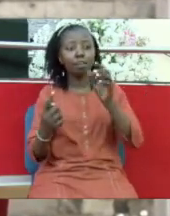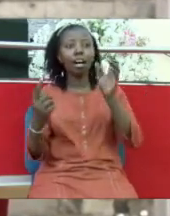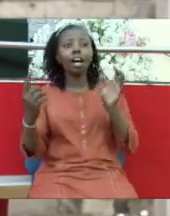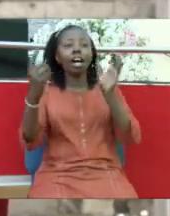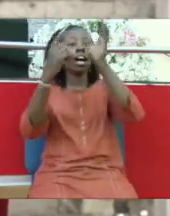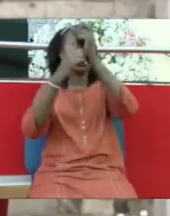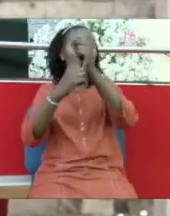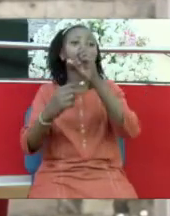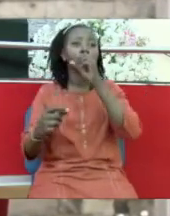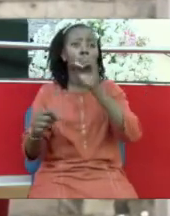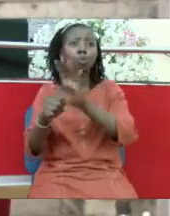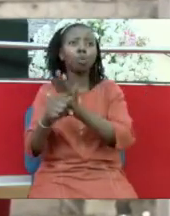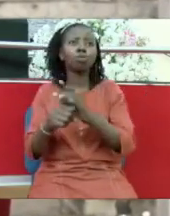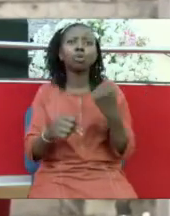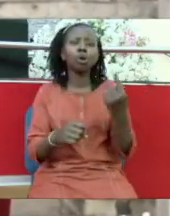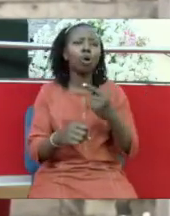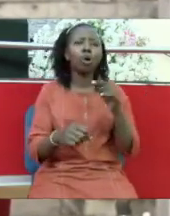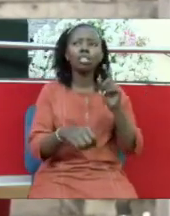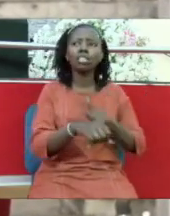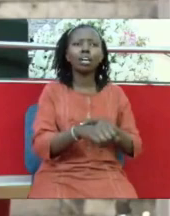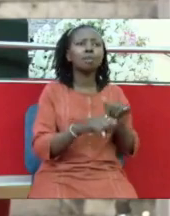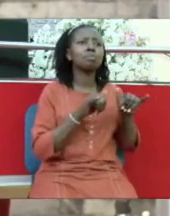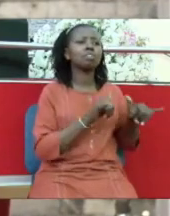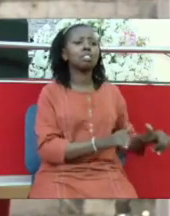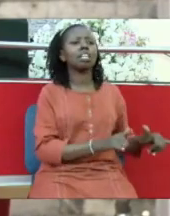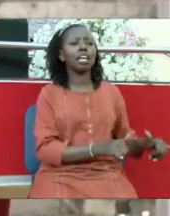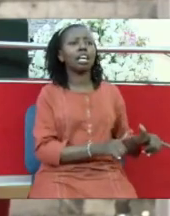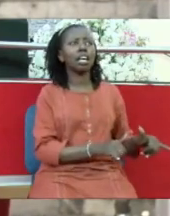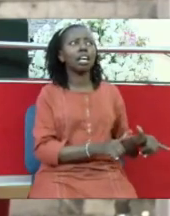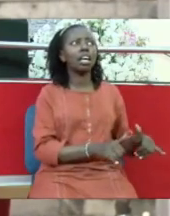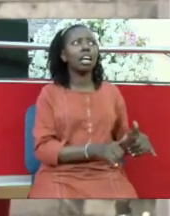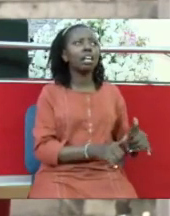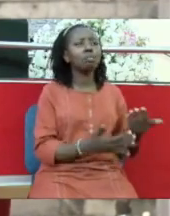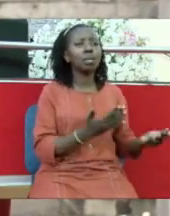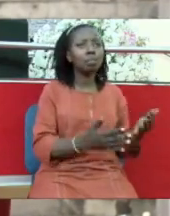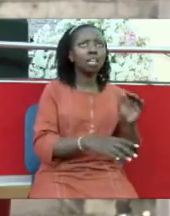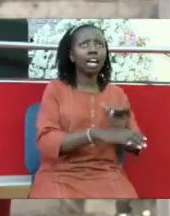The only time they stayed where they are and received something